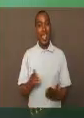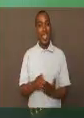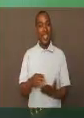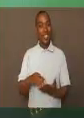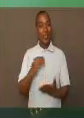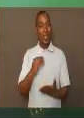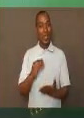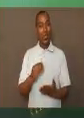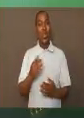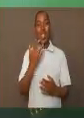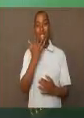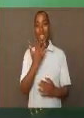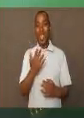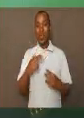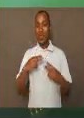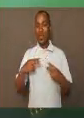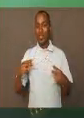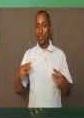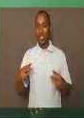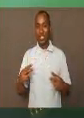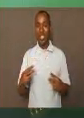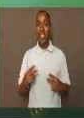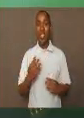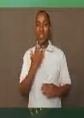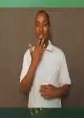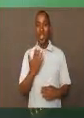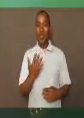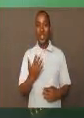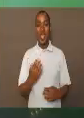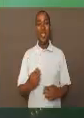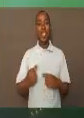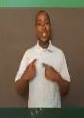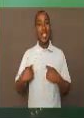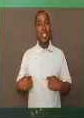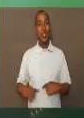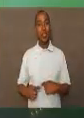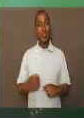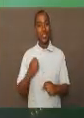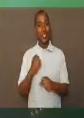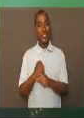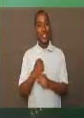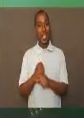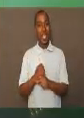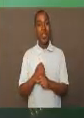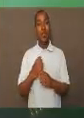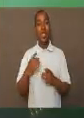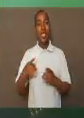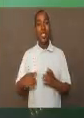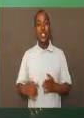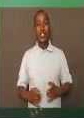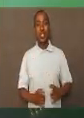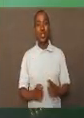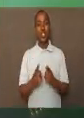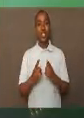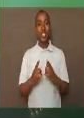blood vessels, blood, and the heart function in the circulatory system